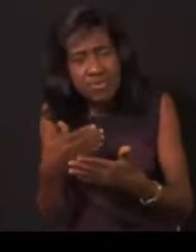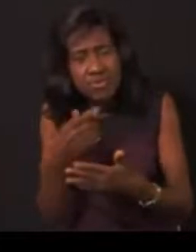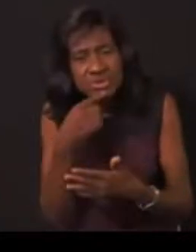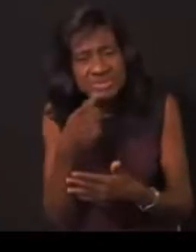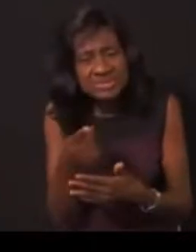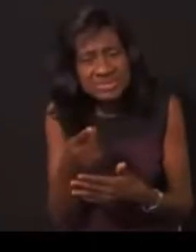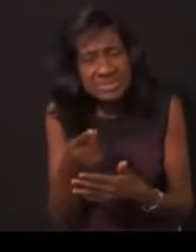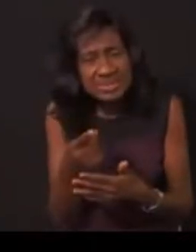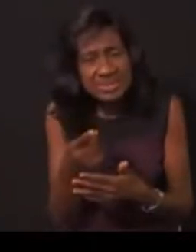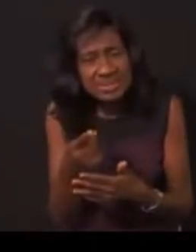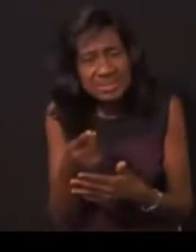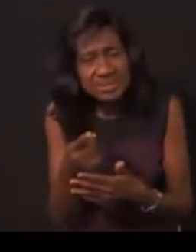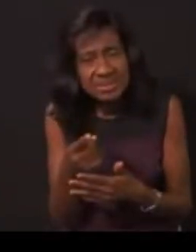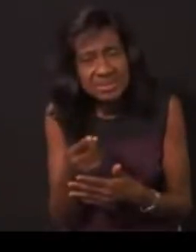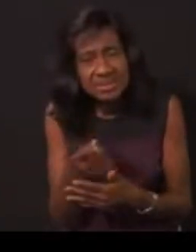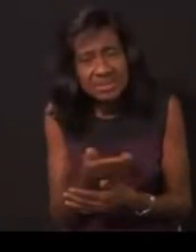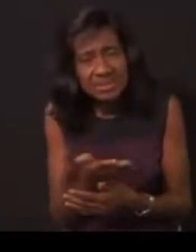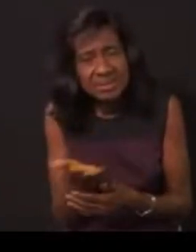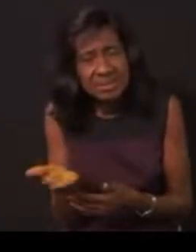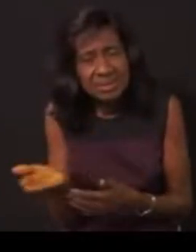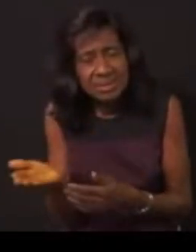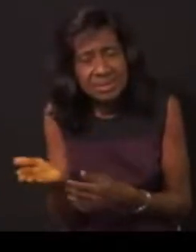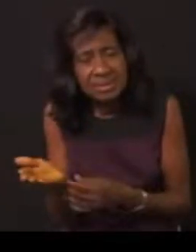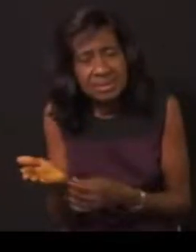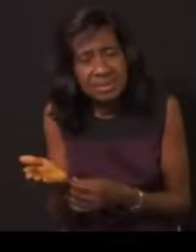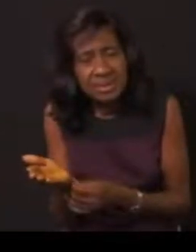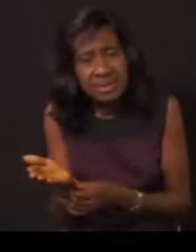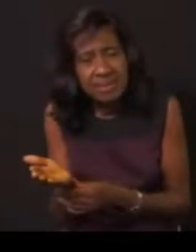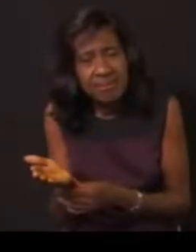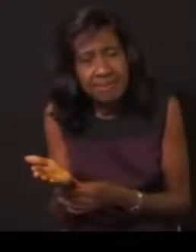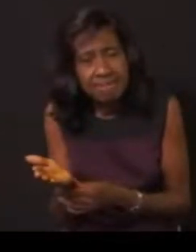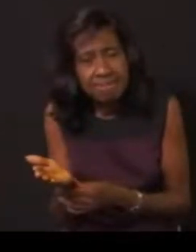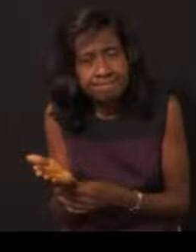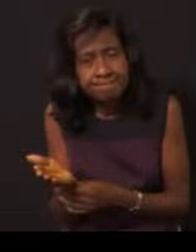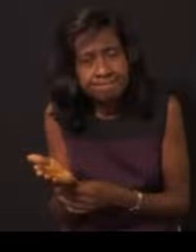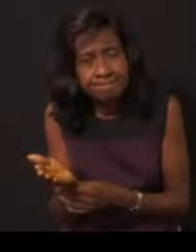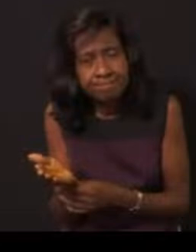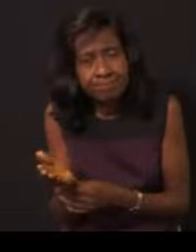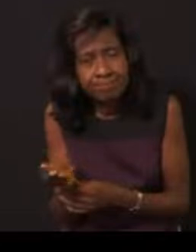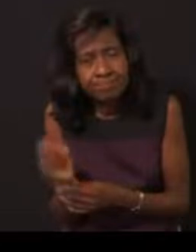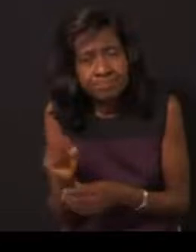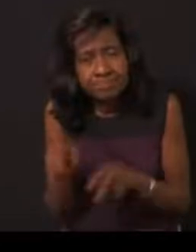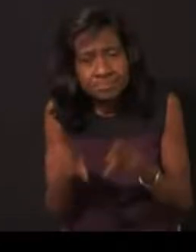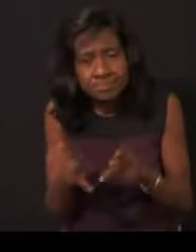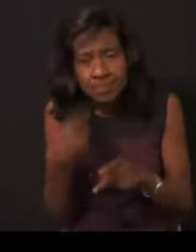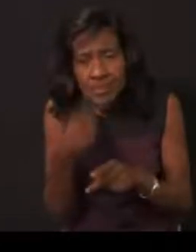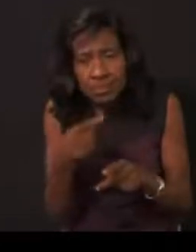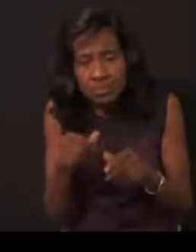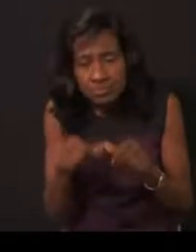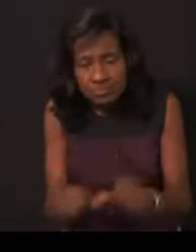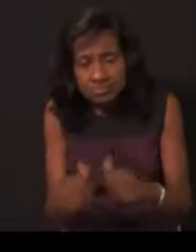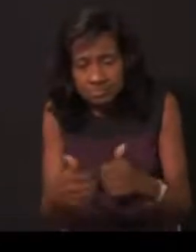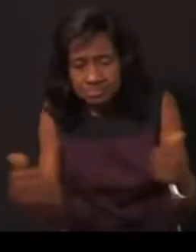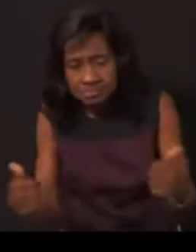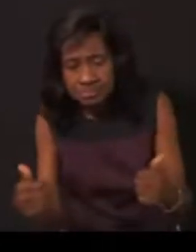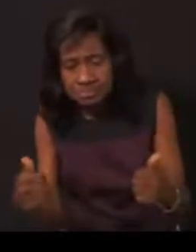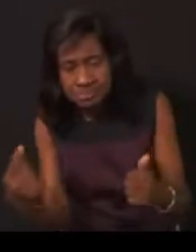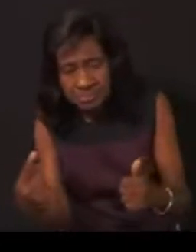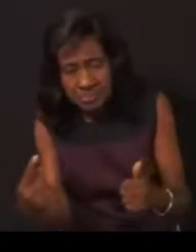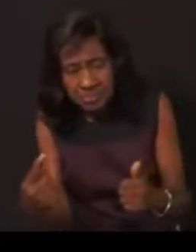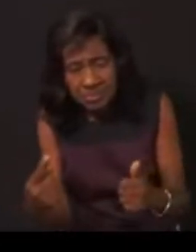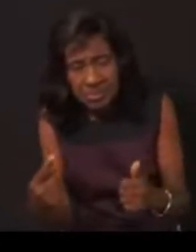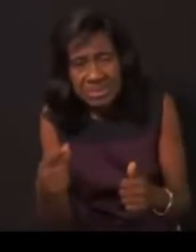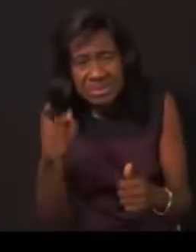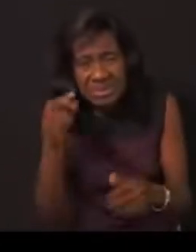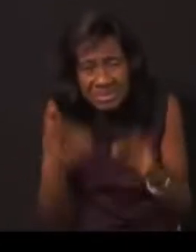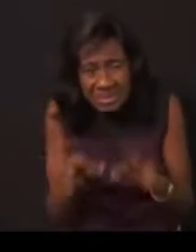program said that there was the for persons who are isolated who are in need of assistance, they should be calling